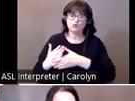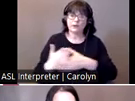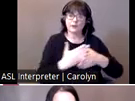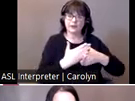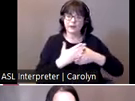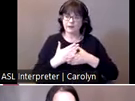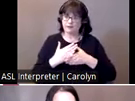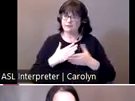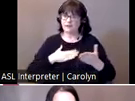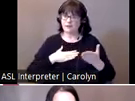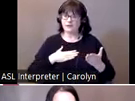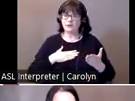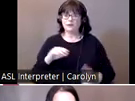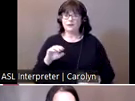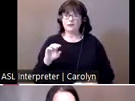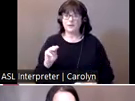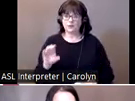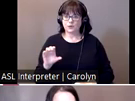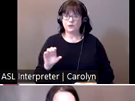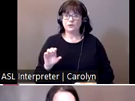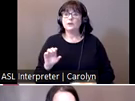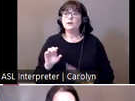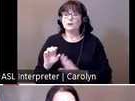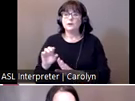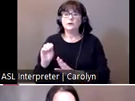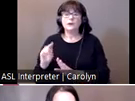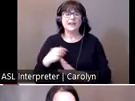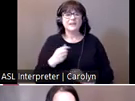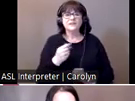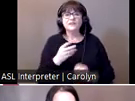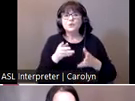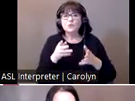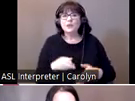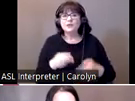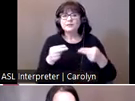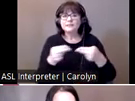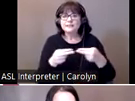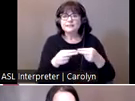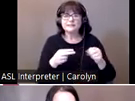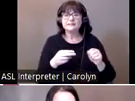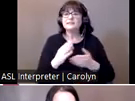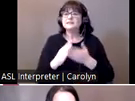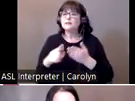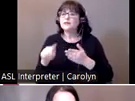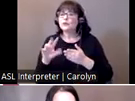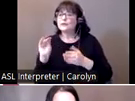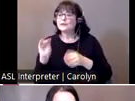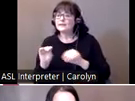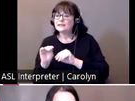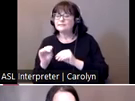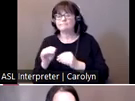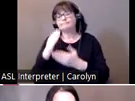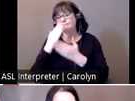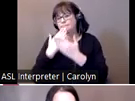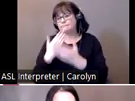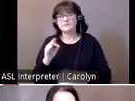So I'm gonna, we've got just a few more slides today. And I know a few people are heading out, so thank you. And again, if you need to